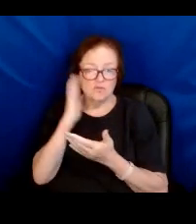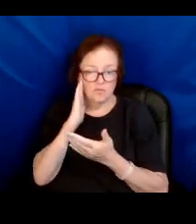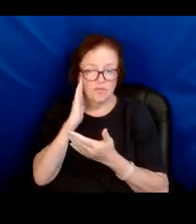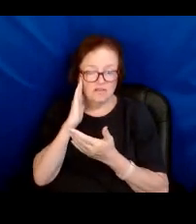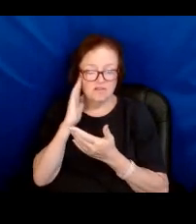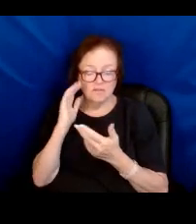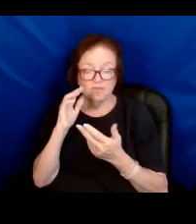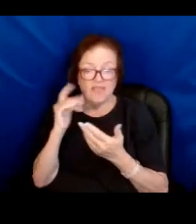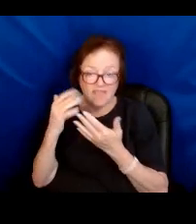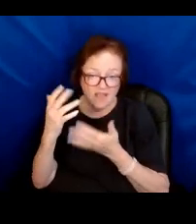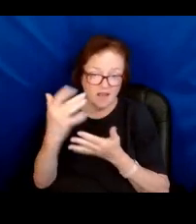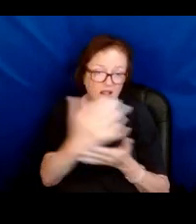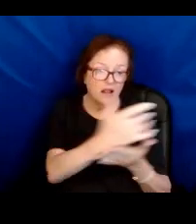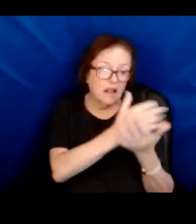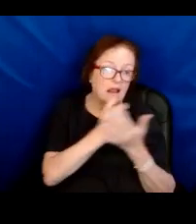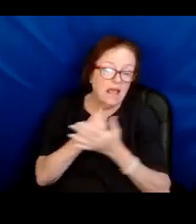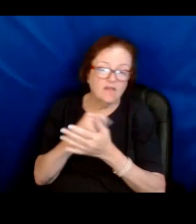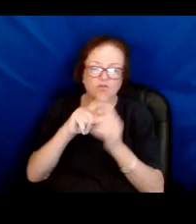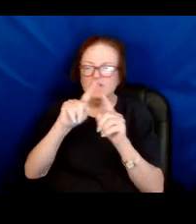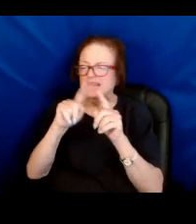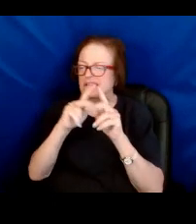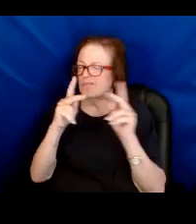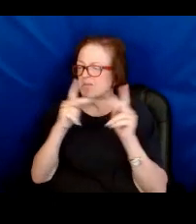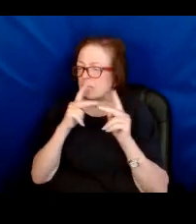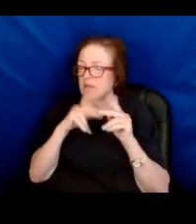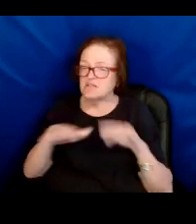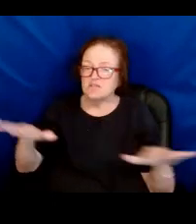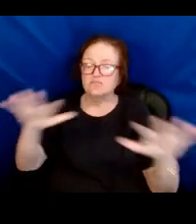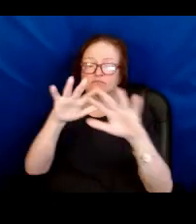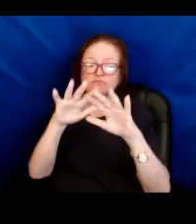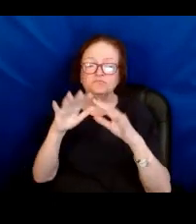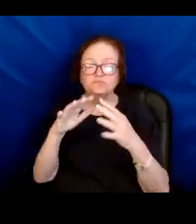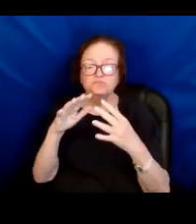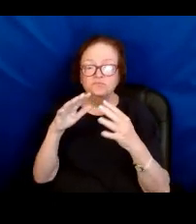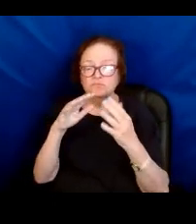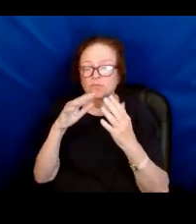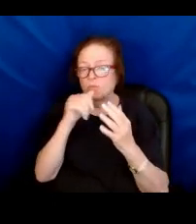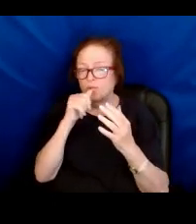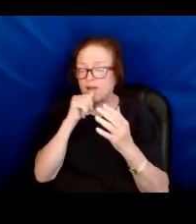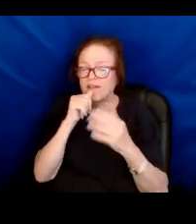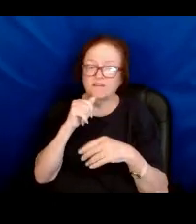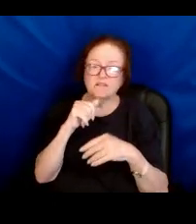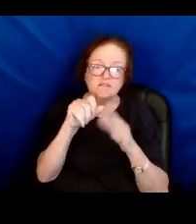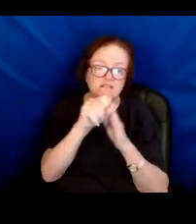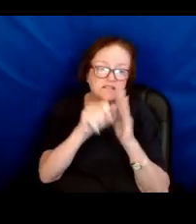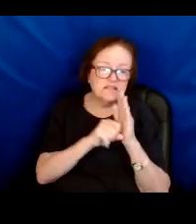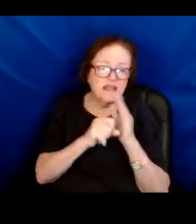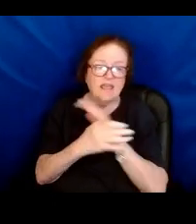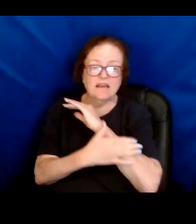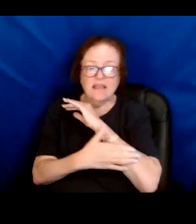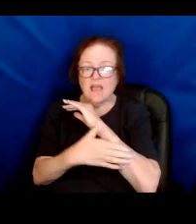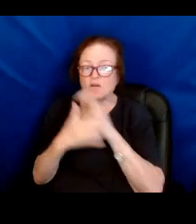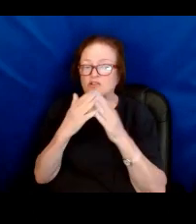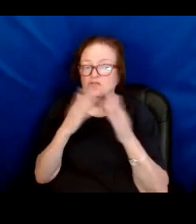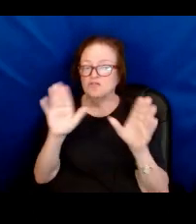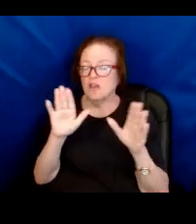And they collect that for a variety of settings: state and county psychiatric hospitals, private psychiatric hospitals, general hospitals with separate